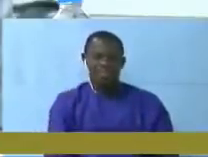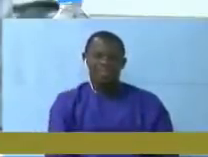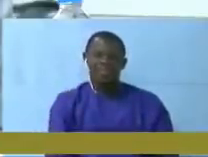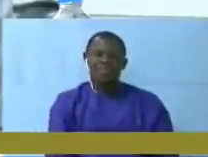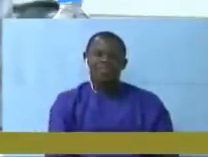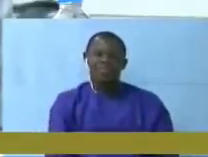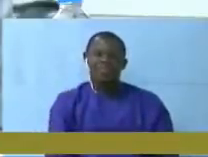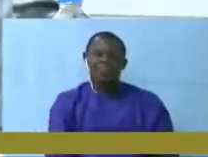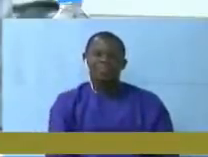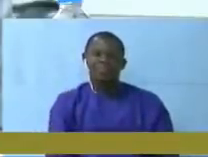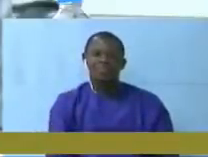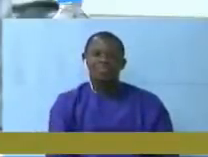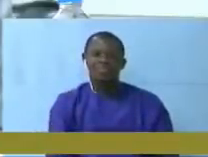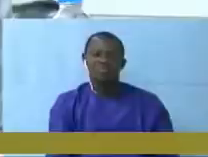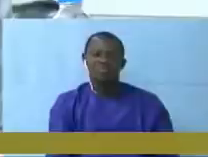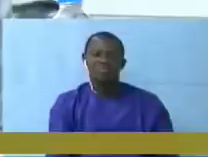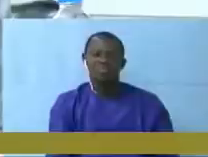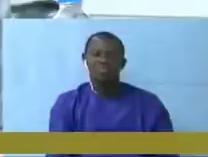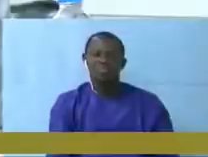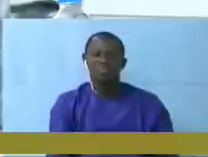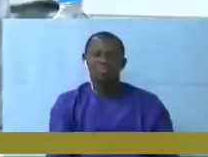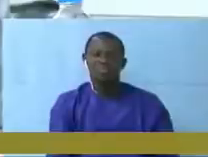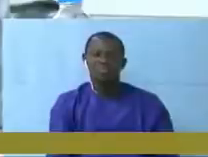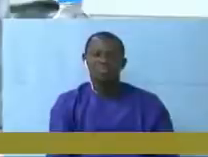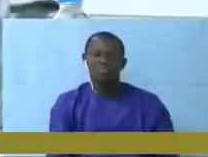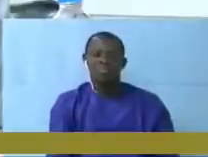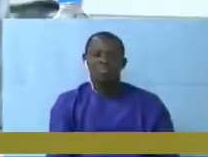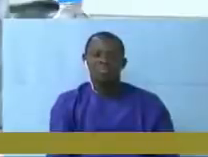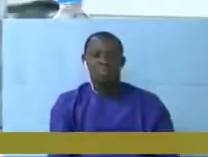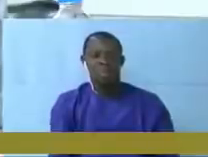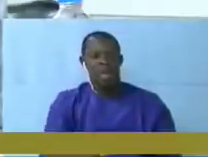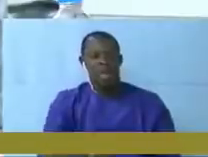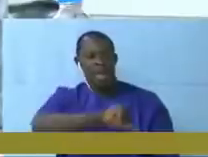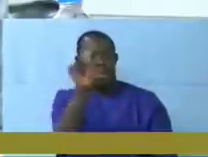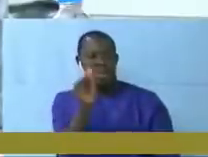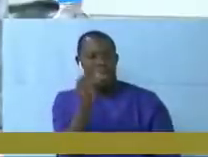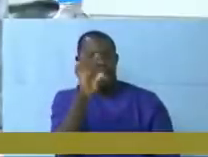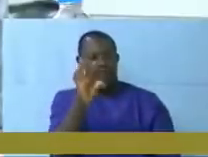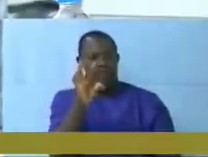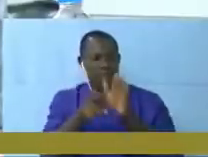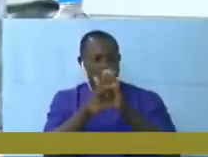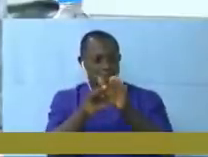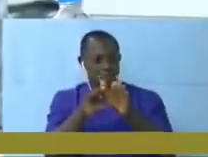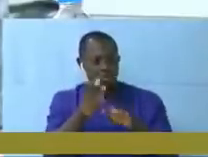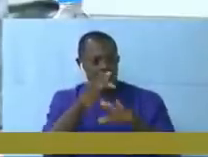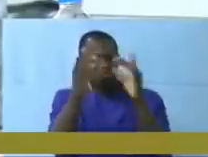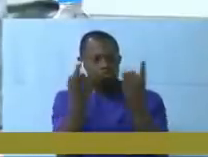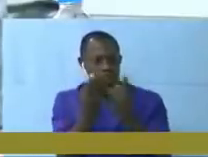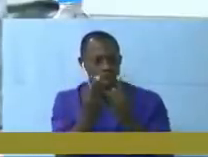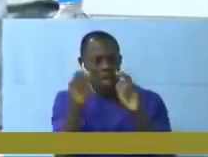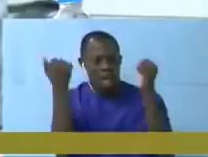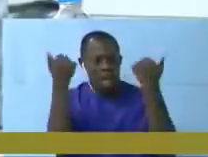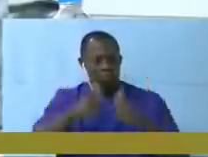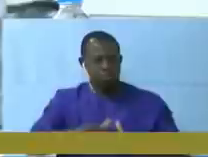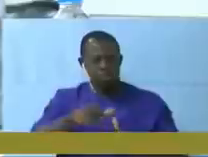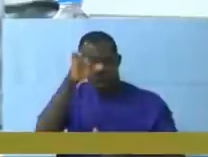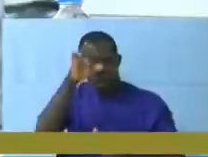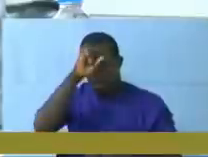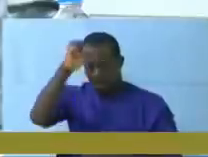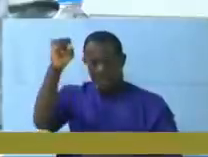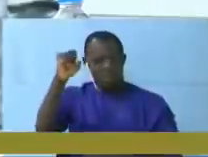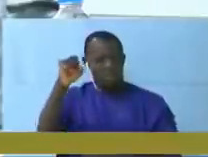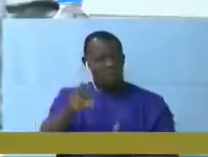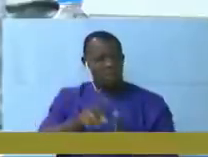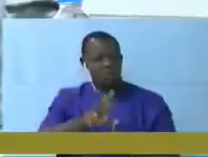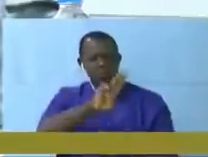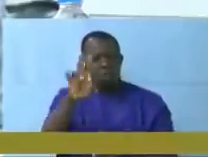And if something is to happen to the president, unfortunately, you wouldn't want